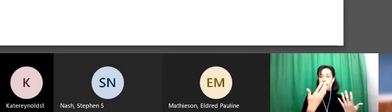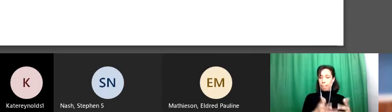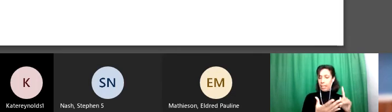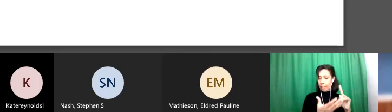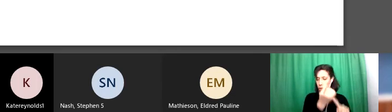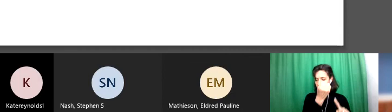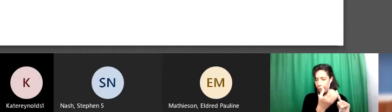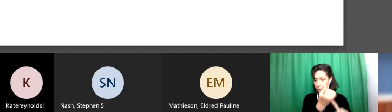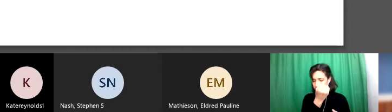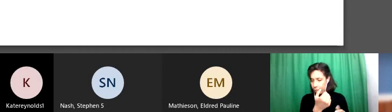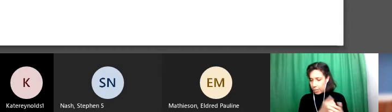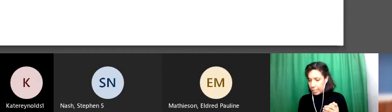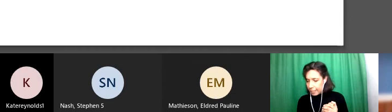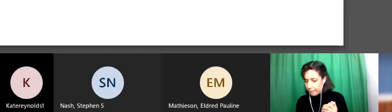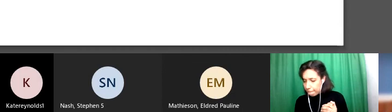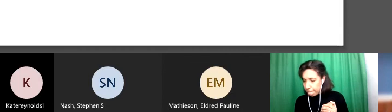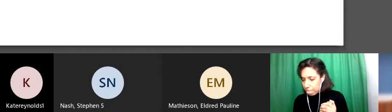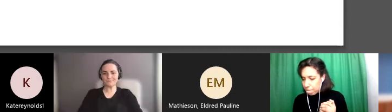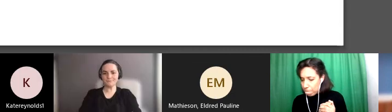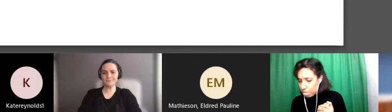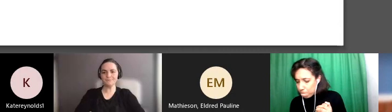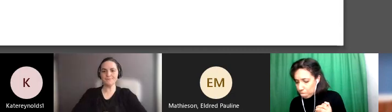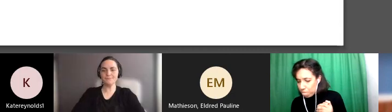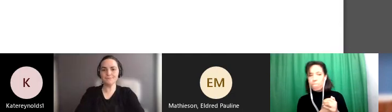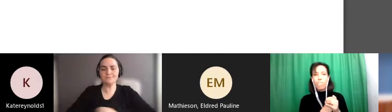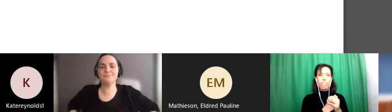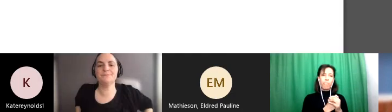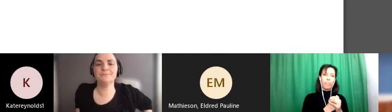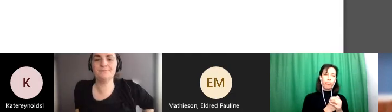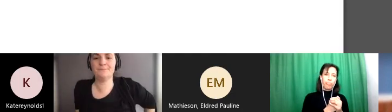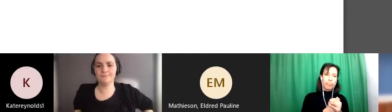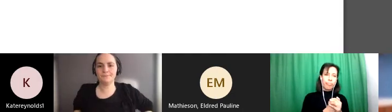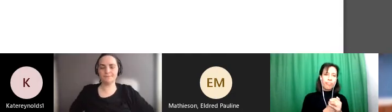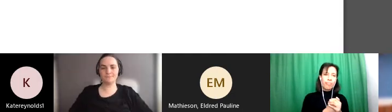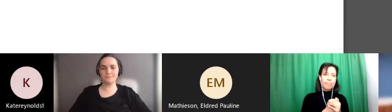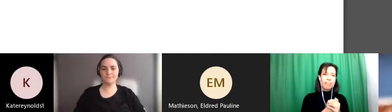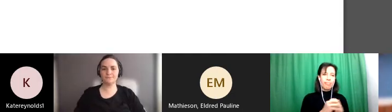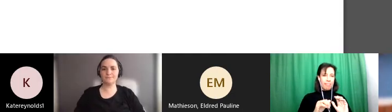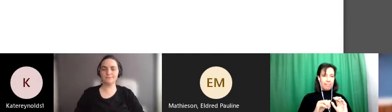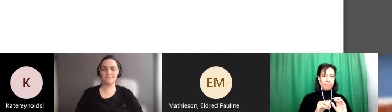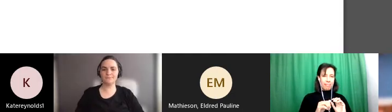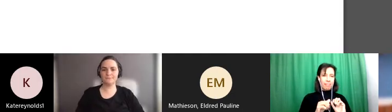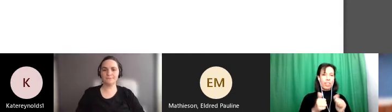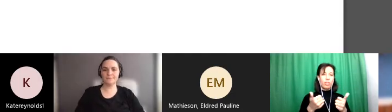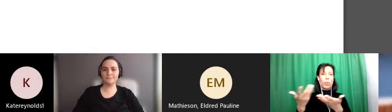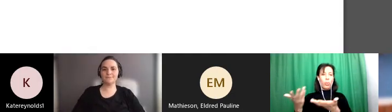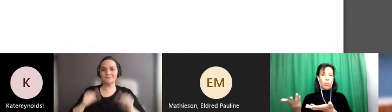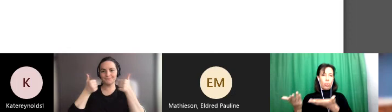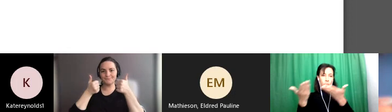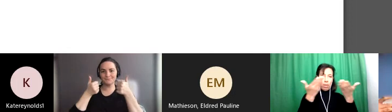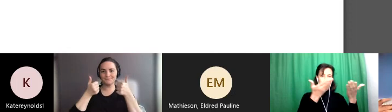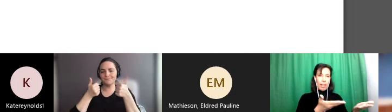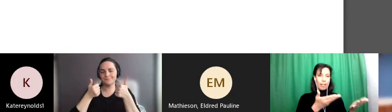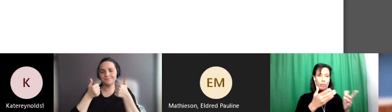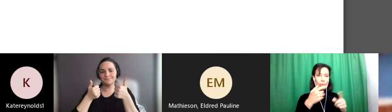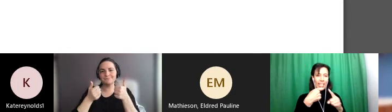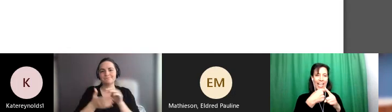So then the question for the teacher is, okay, what do I say to this pupil to help them improve their